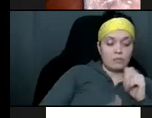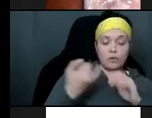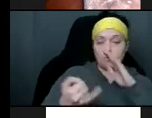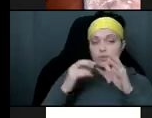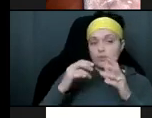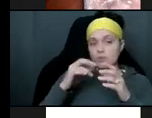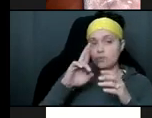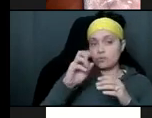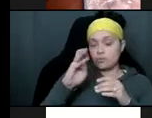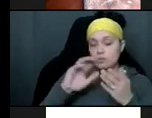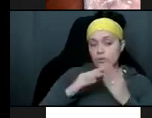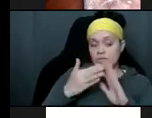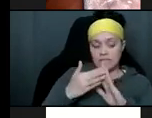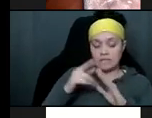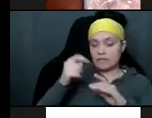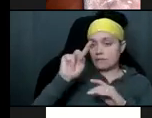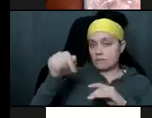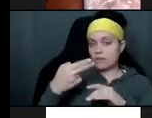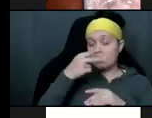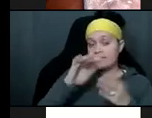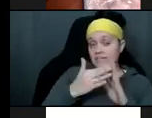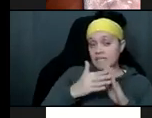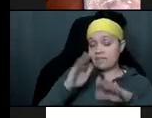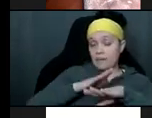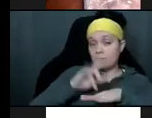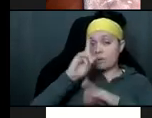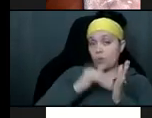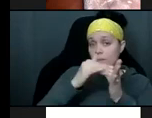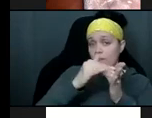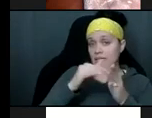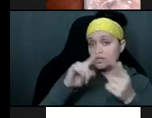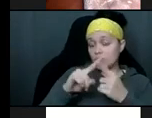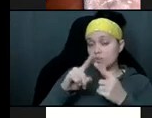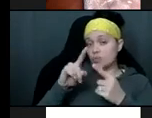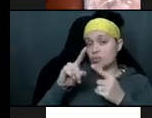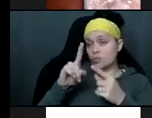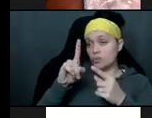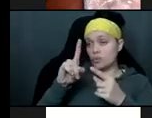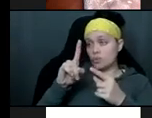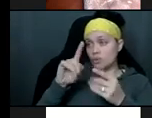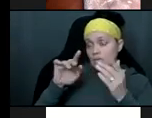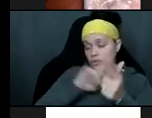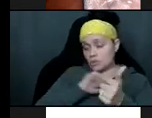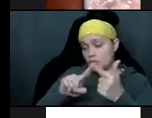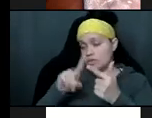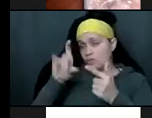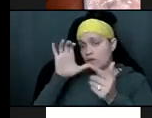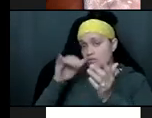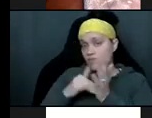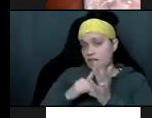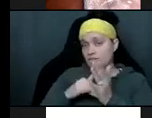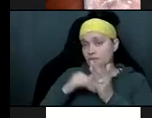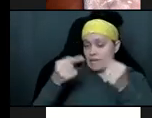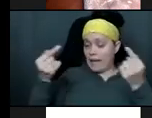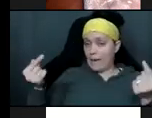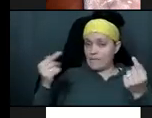definition is a city of at least 1,000,000 to a city of 100,000. So it's kind of the reverse